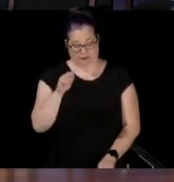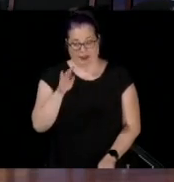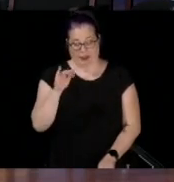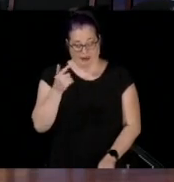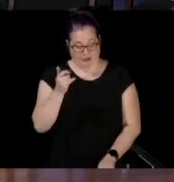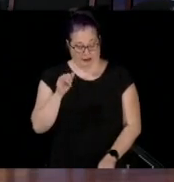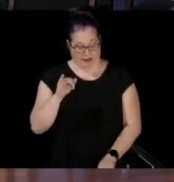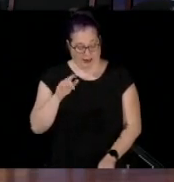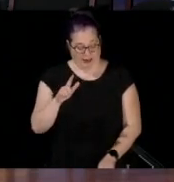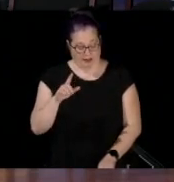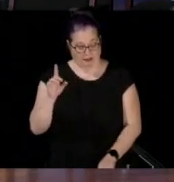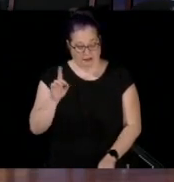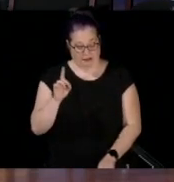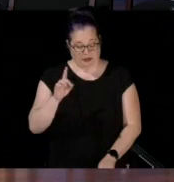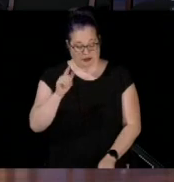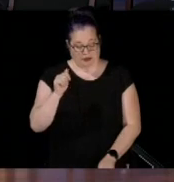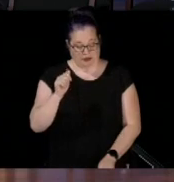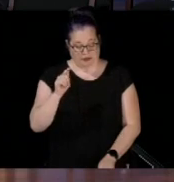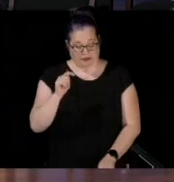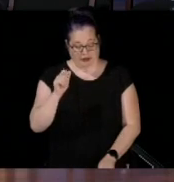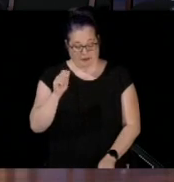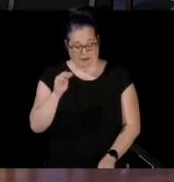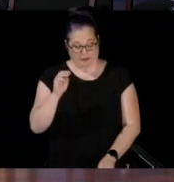Abigail Dapalenga Tamuwama.